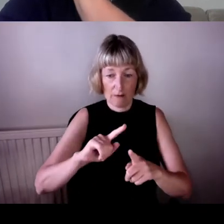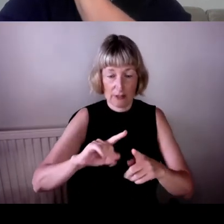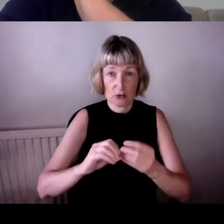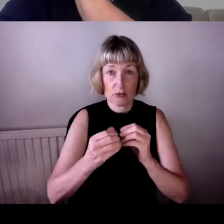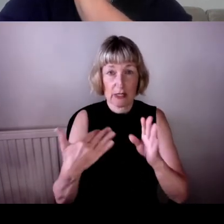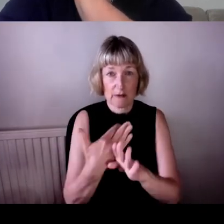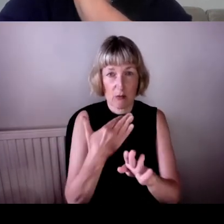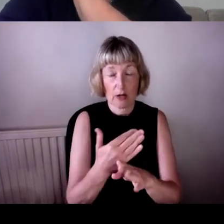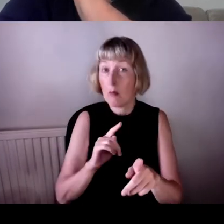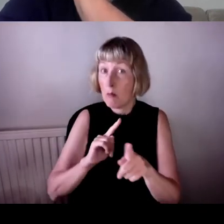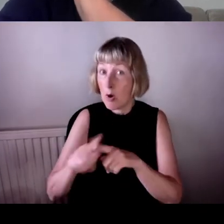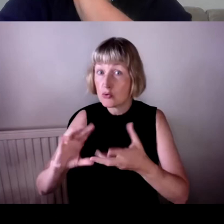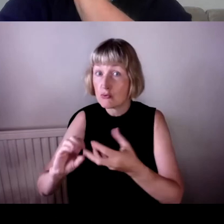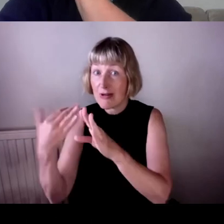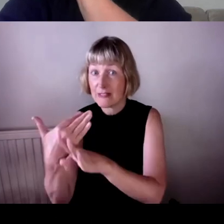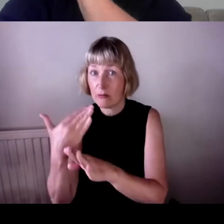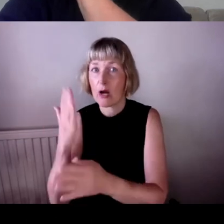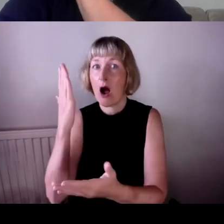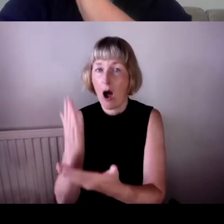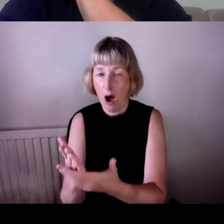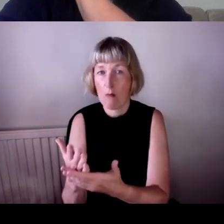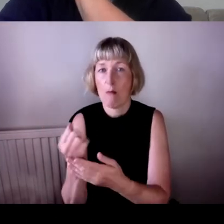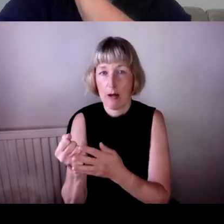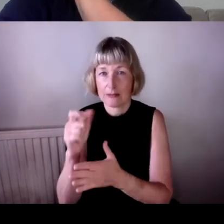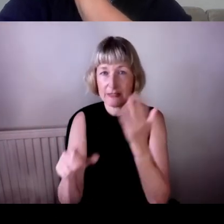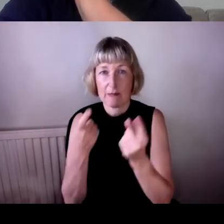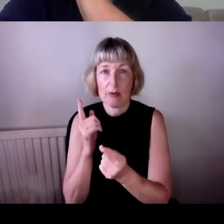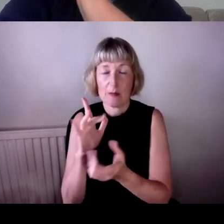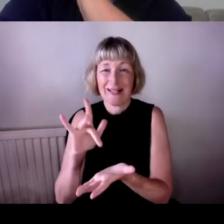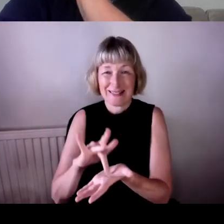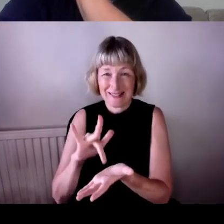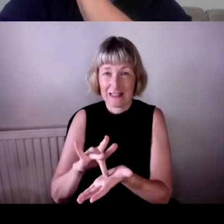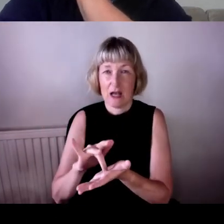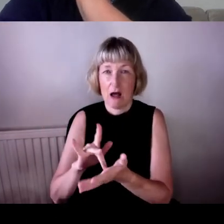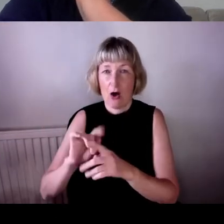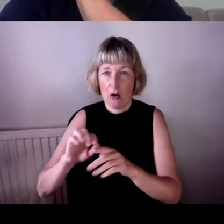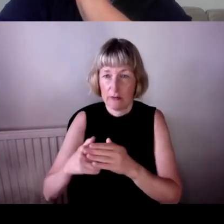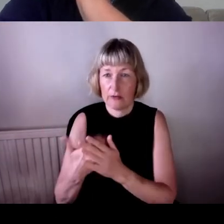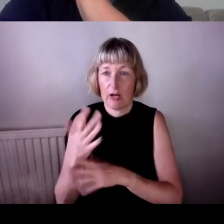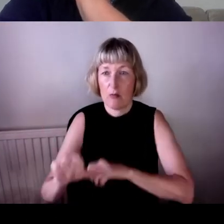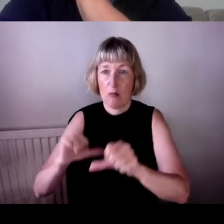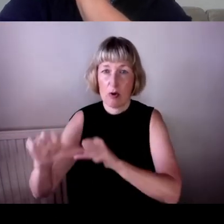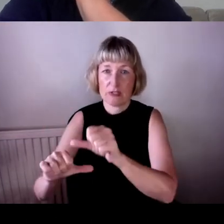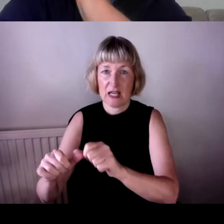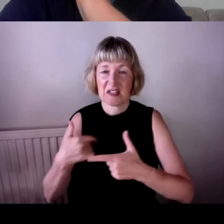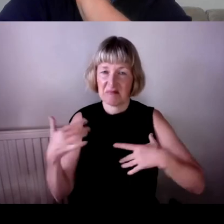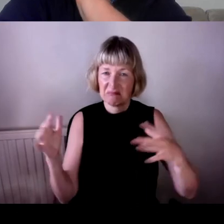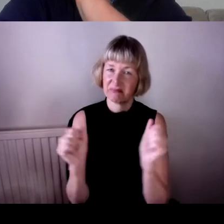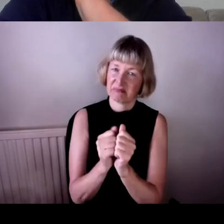has disabled people at its heart. And I would really want that as well.